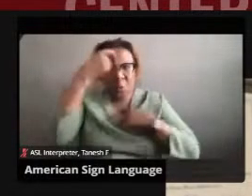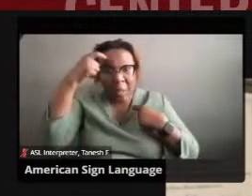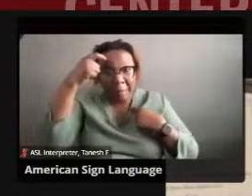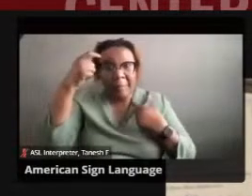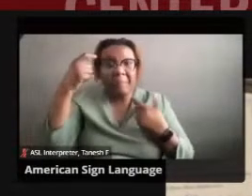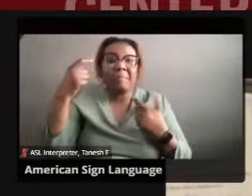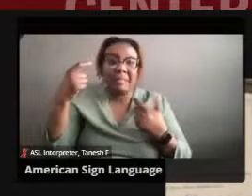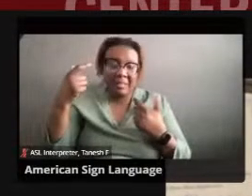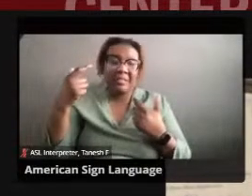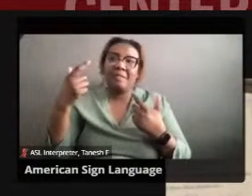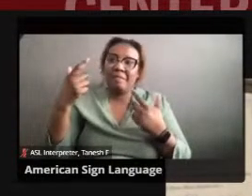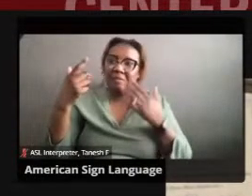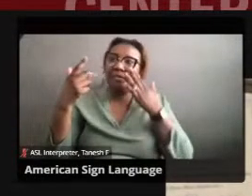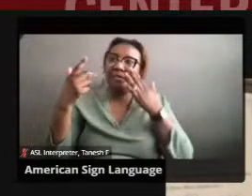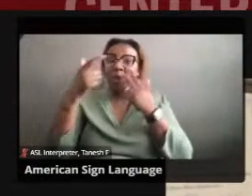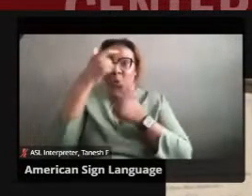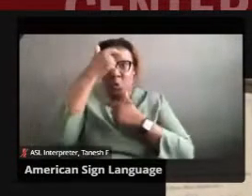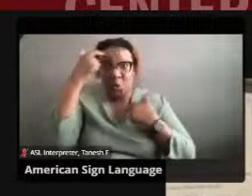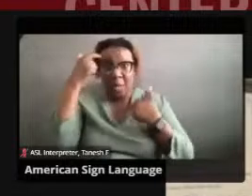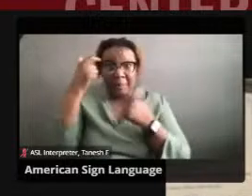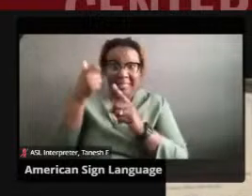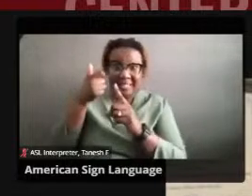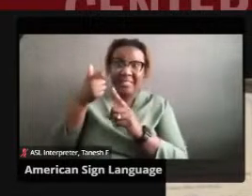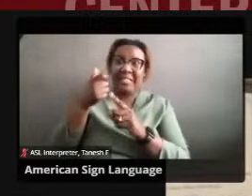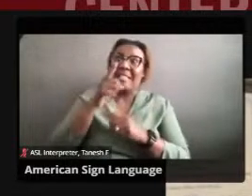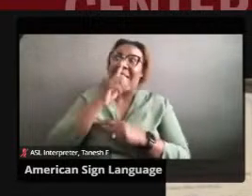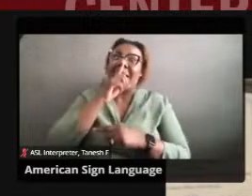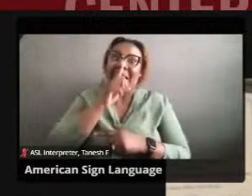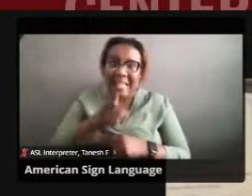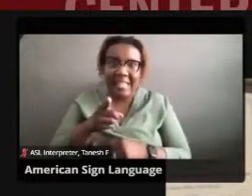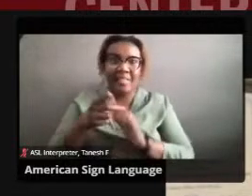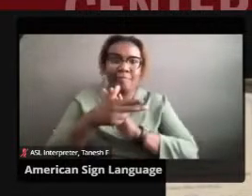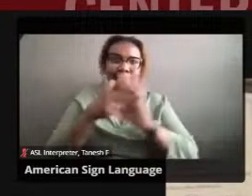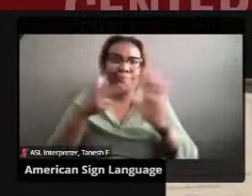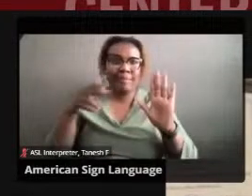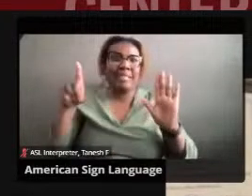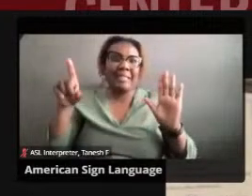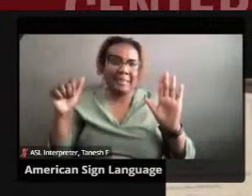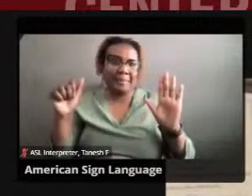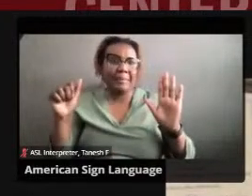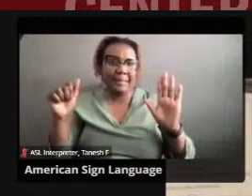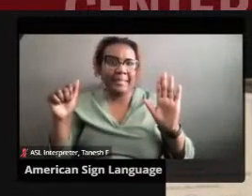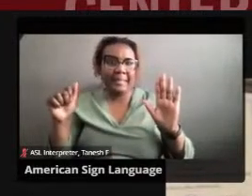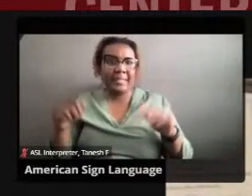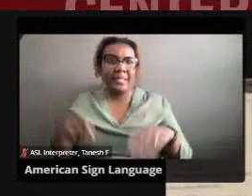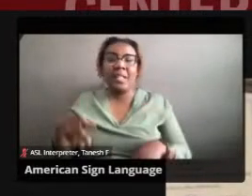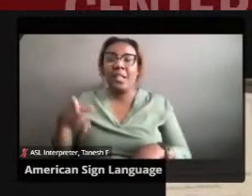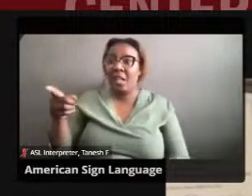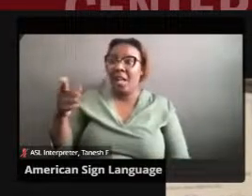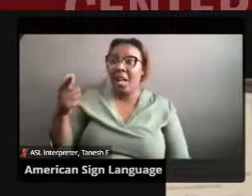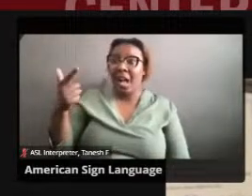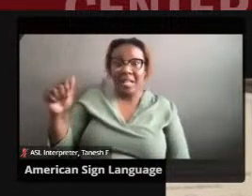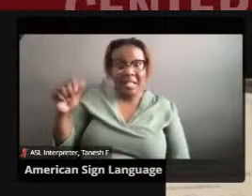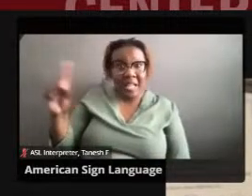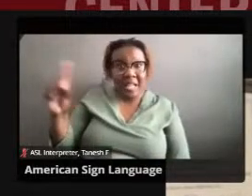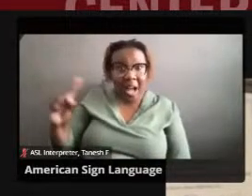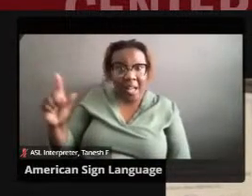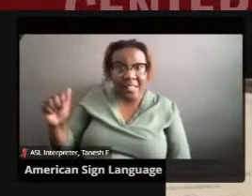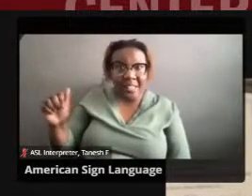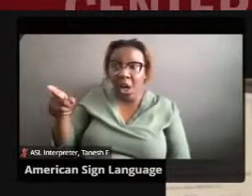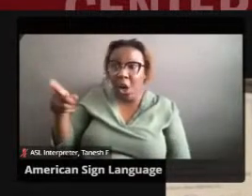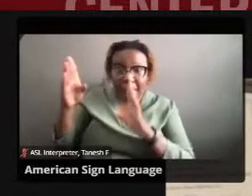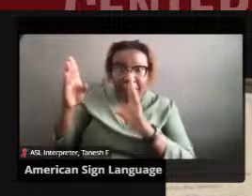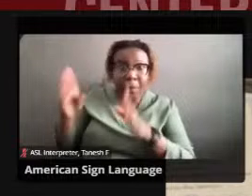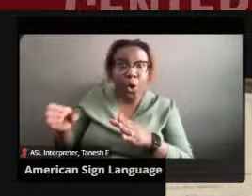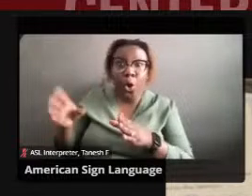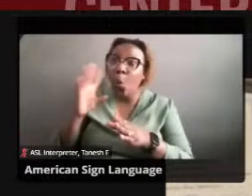disabling. Trauma is a disability. Not a single Palestinian in Gaza will come out of this without bearing the scars